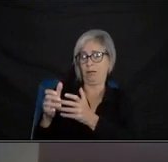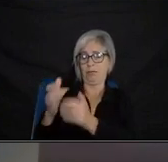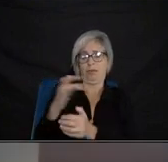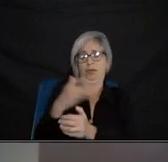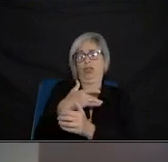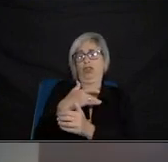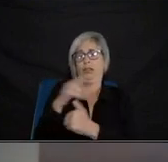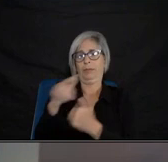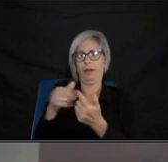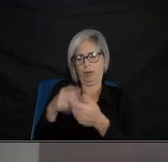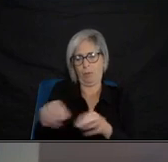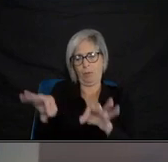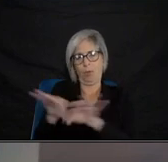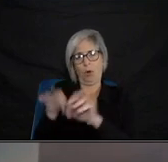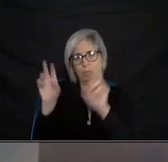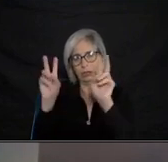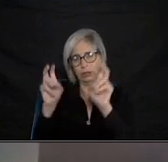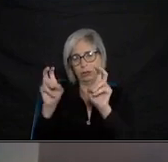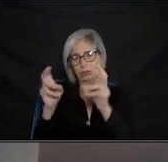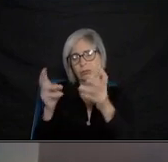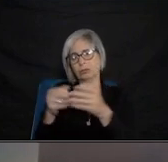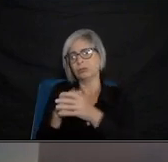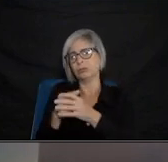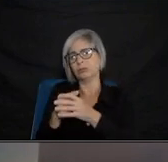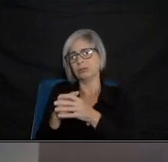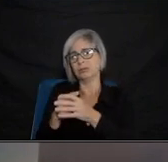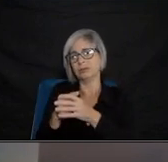or report an issue. You can click abandoned vehicle or